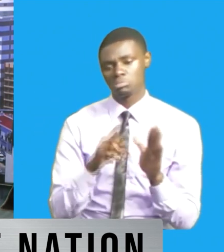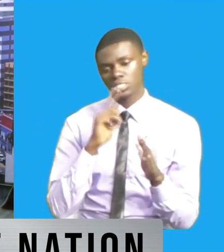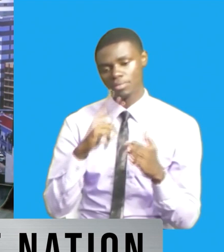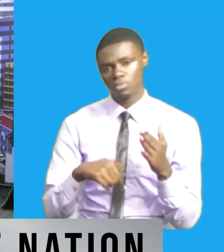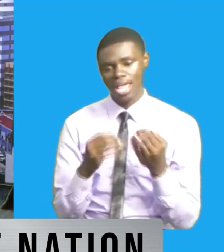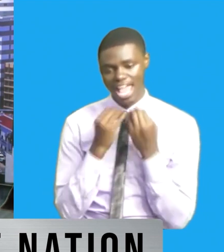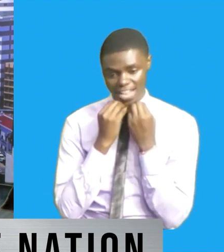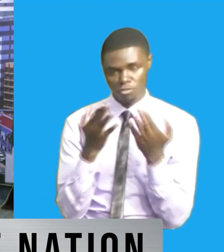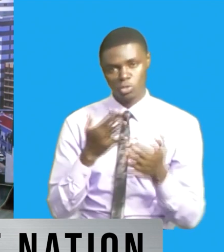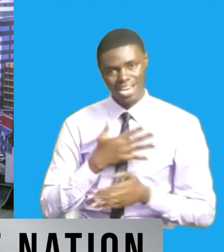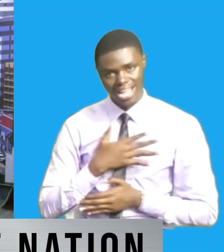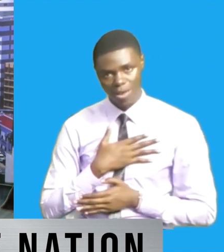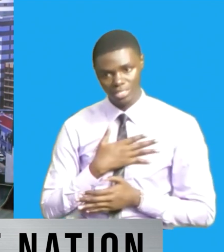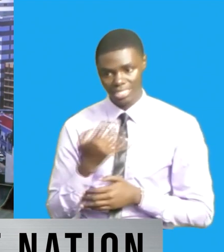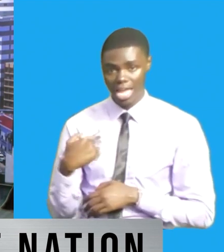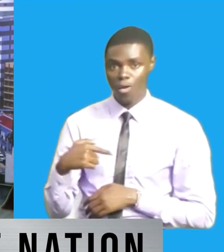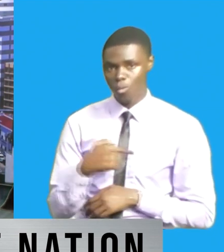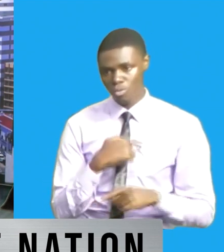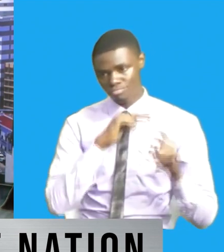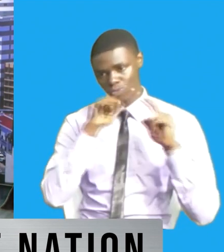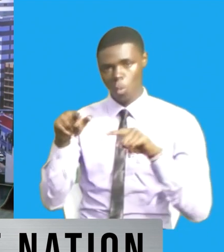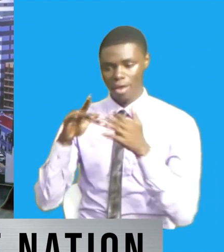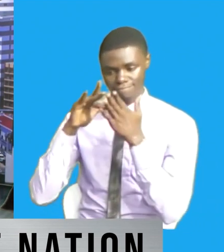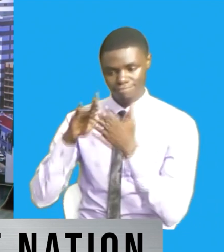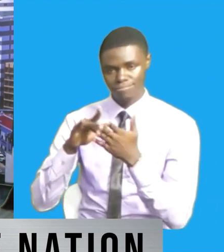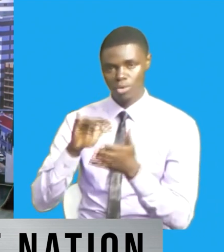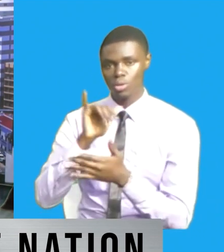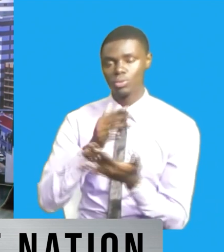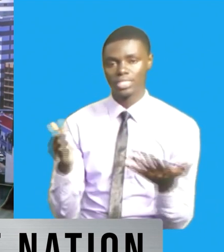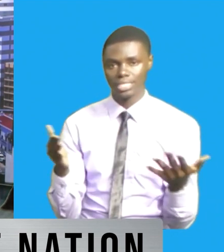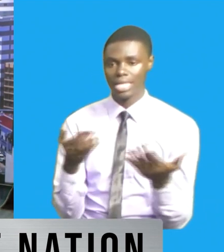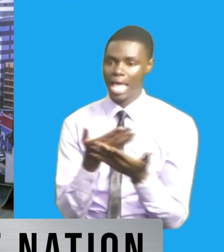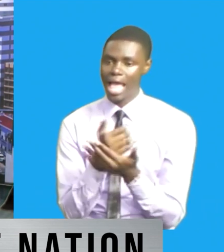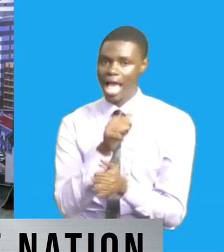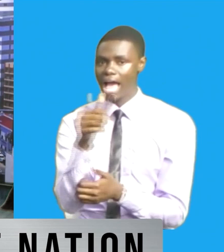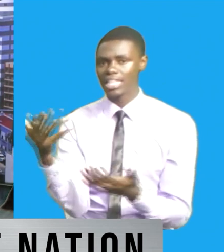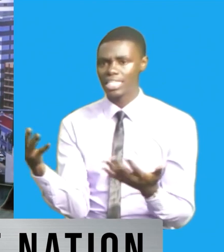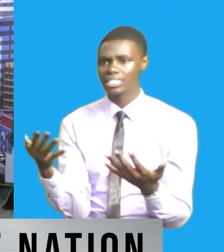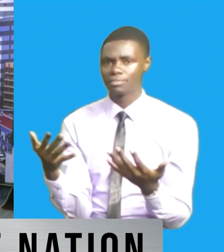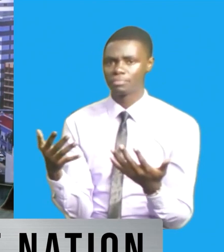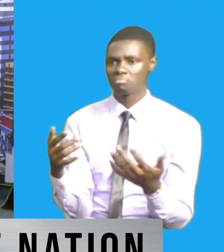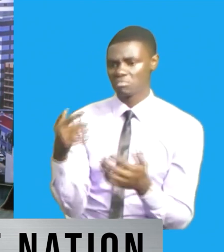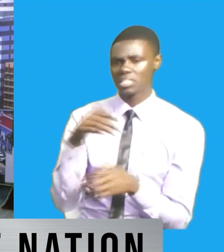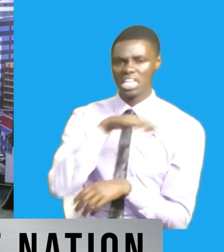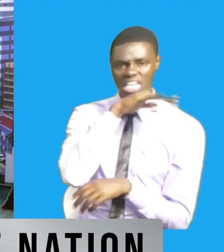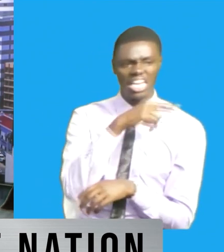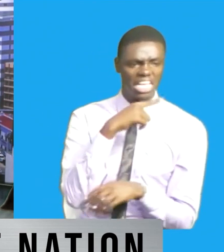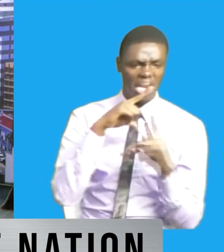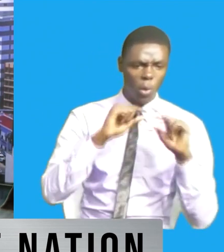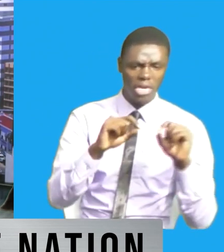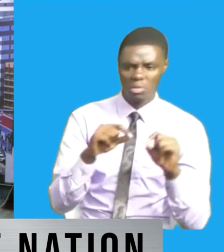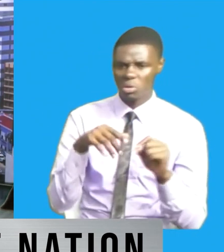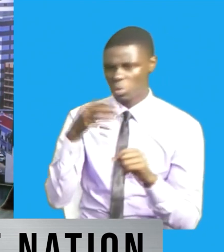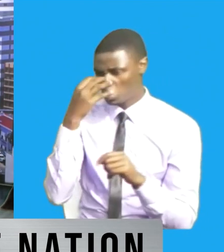inasema information ni yetu na sisi tutaenda to enforce some of those things. Vitu zingine si mambo ati kwa sababu Raila anasema. Vitu zingine ni